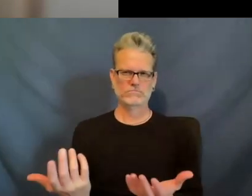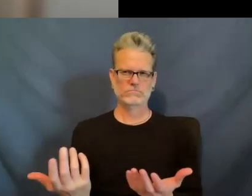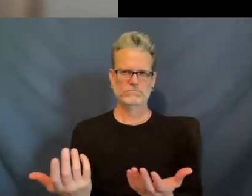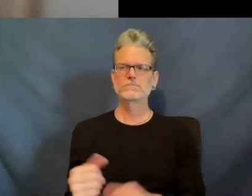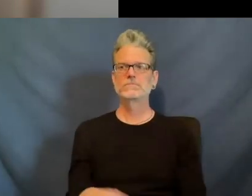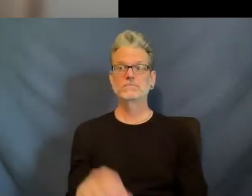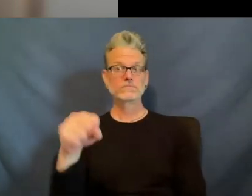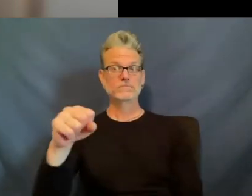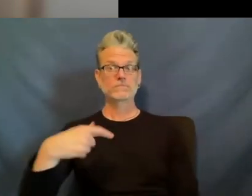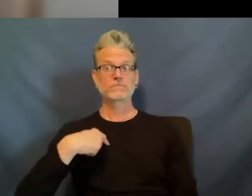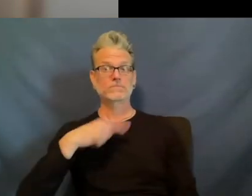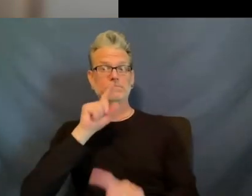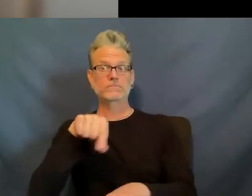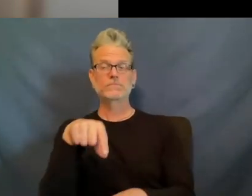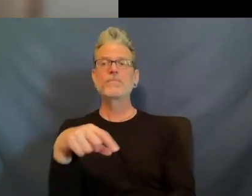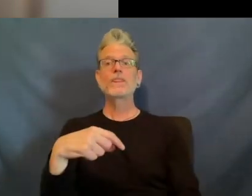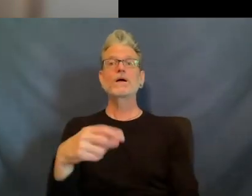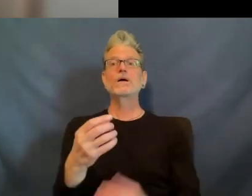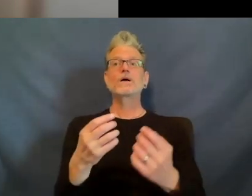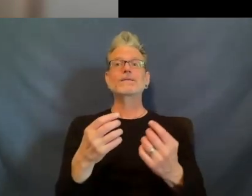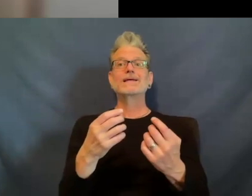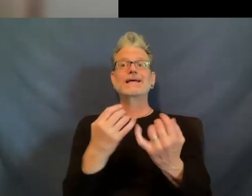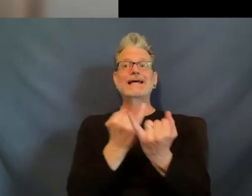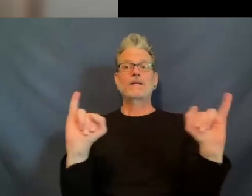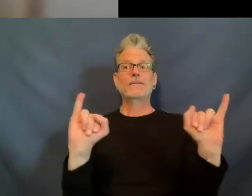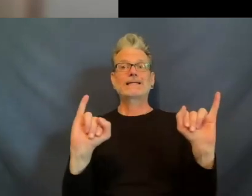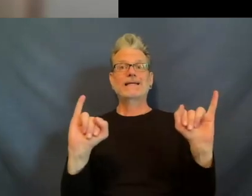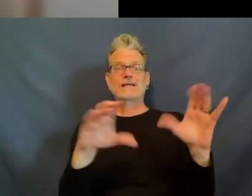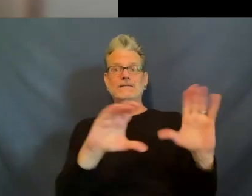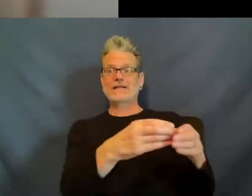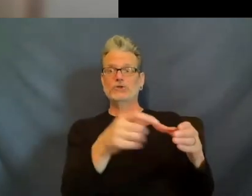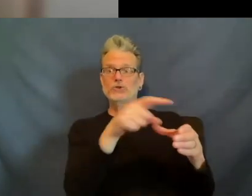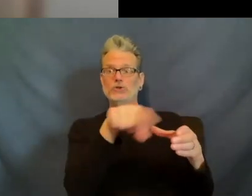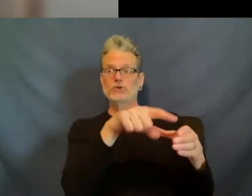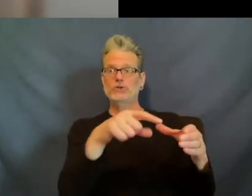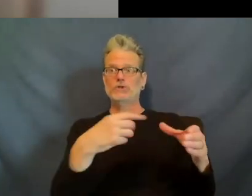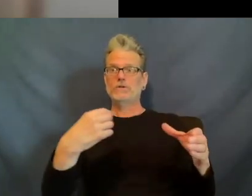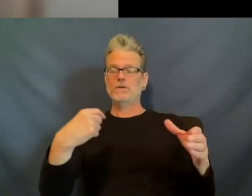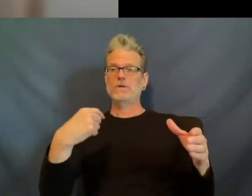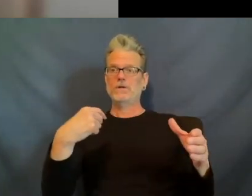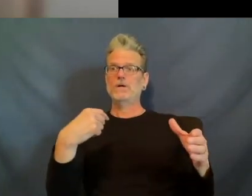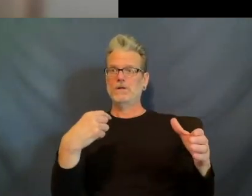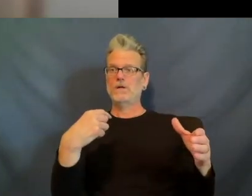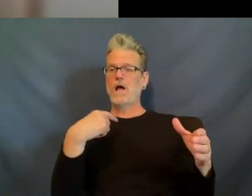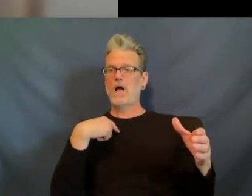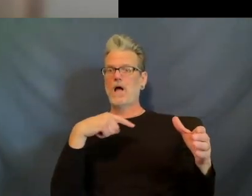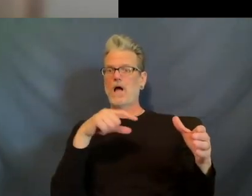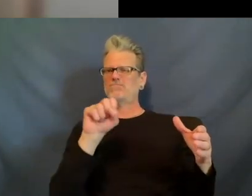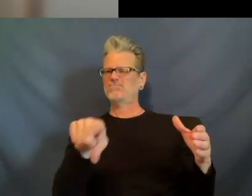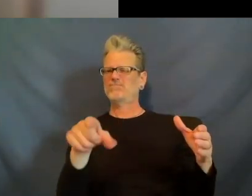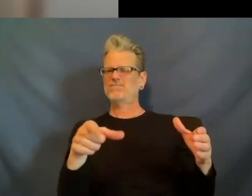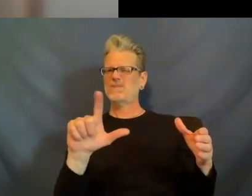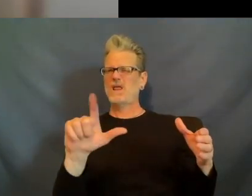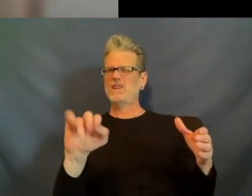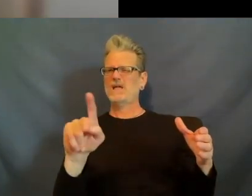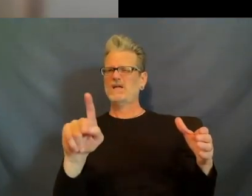and take that one. The independent sector rate, I had it until I started talking, but I provided the link to that response, and if